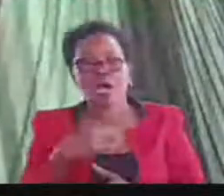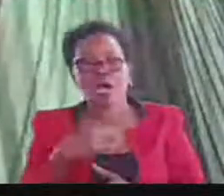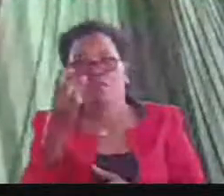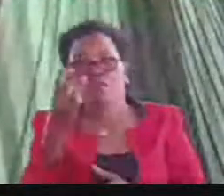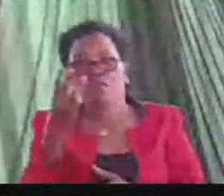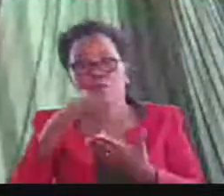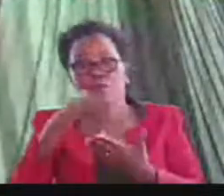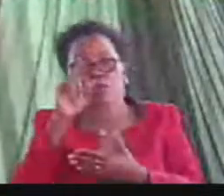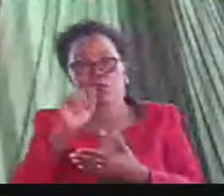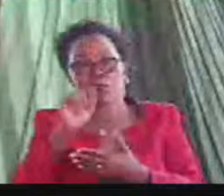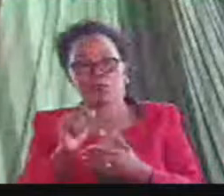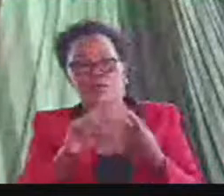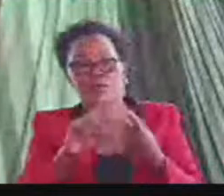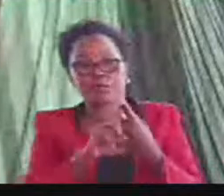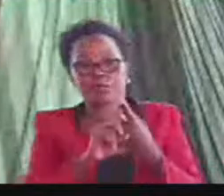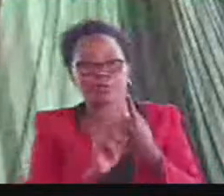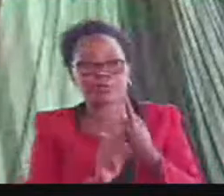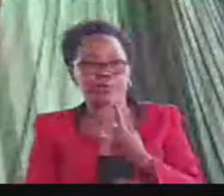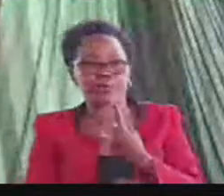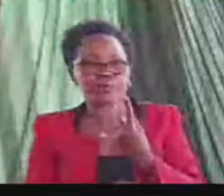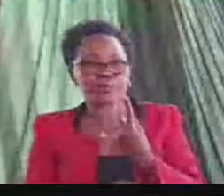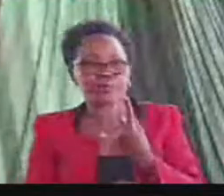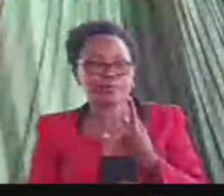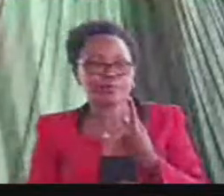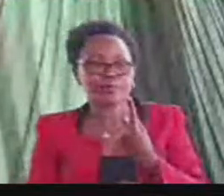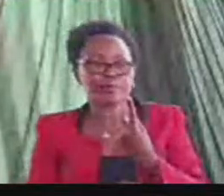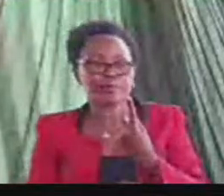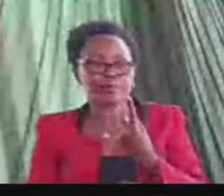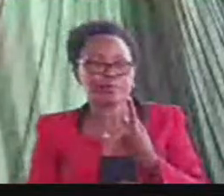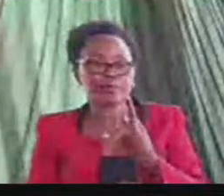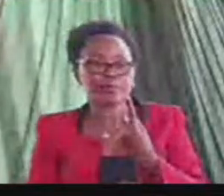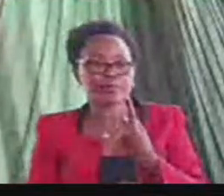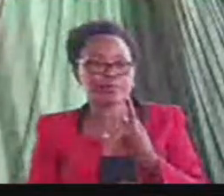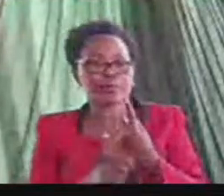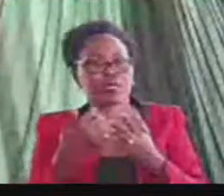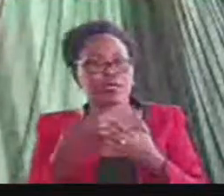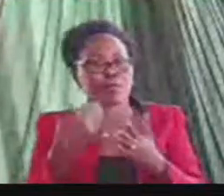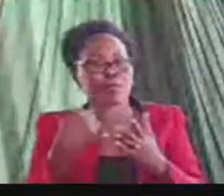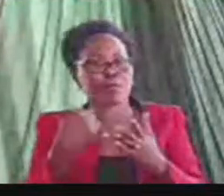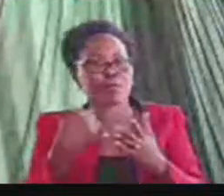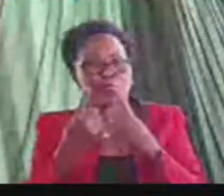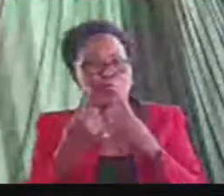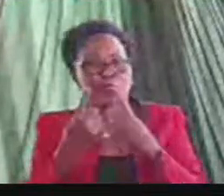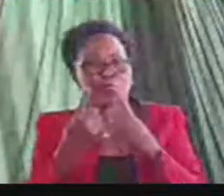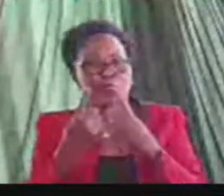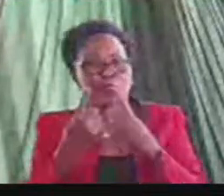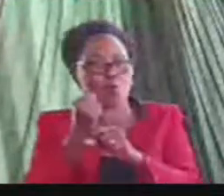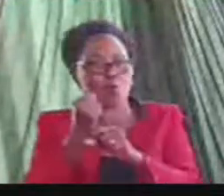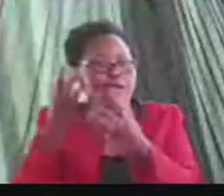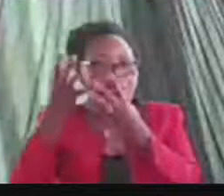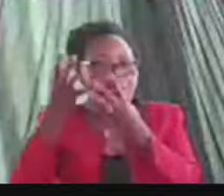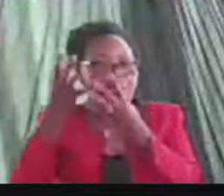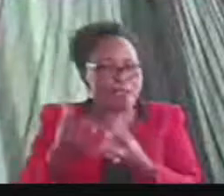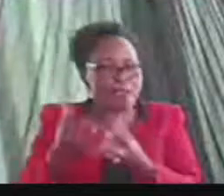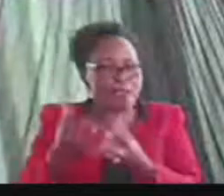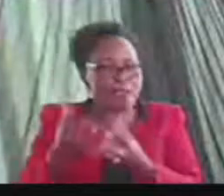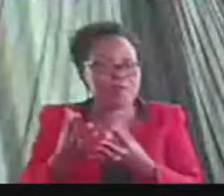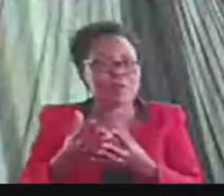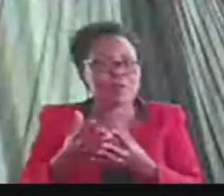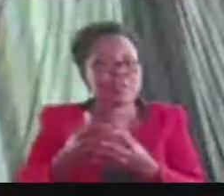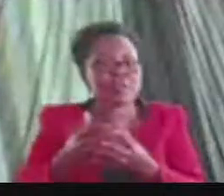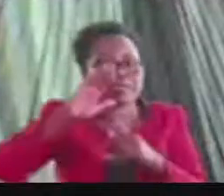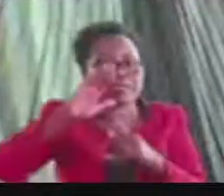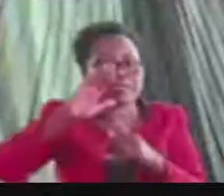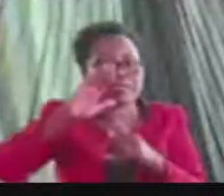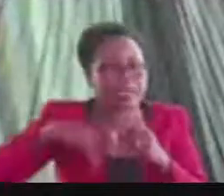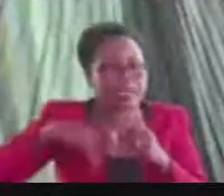One, now you mentioned about the issue of backlog and sometimes delays in the writing of judgments and all that, and I want to